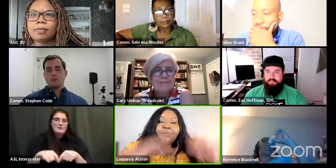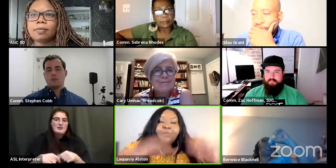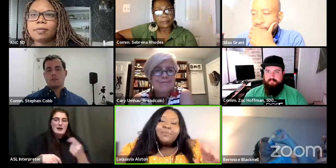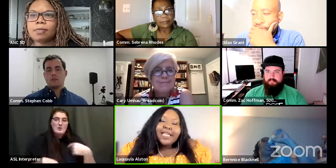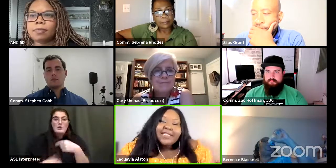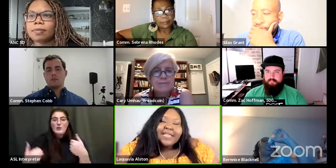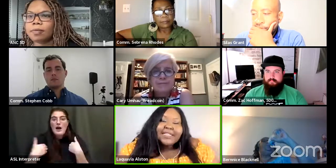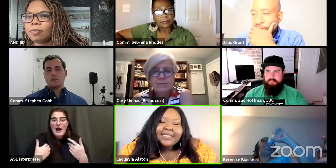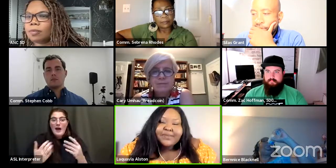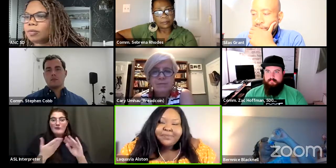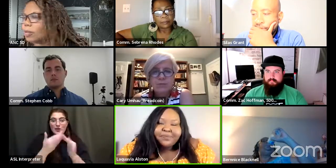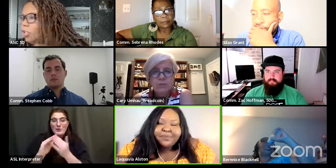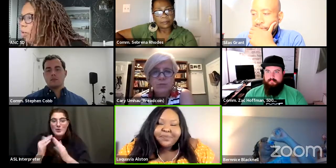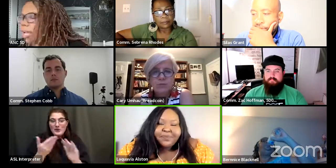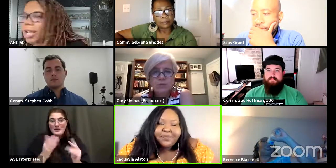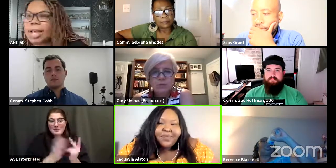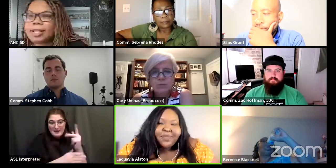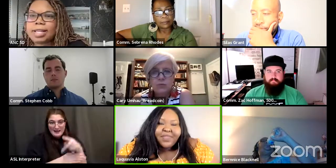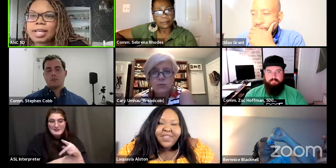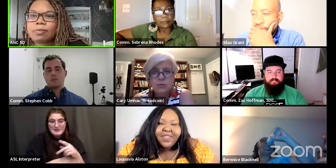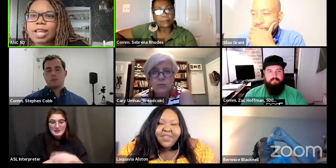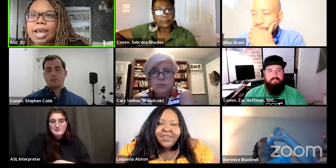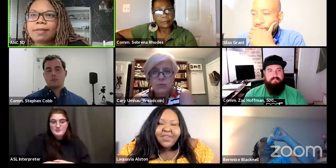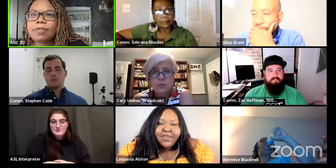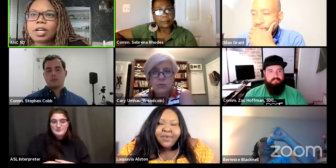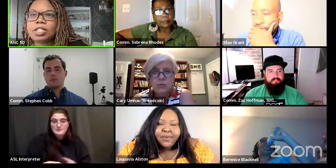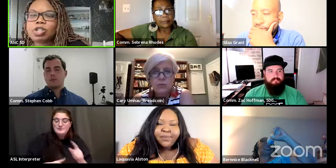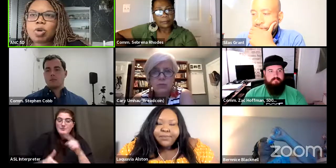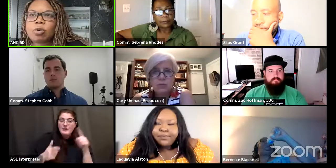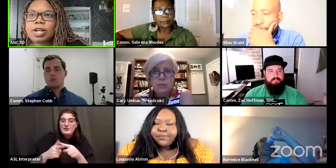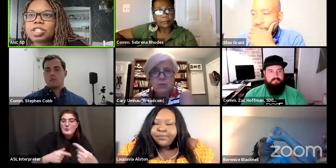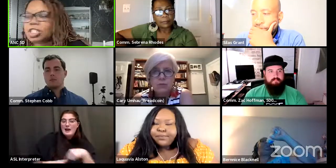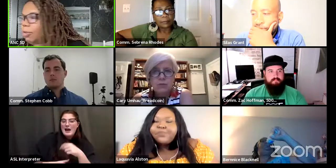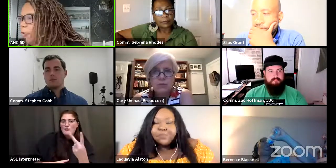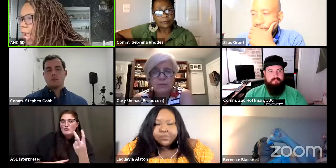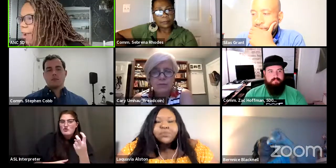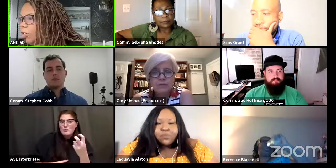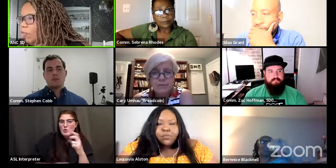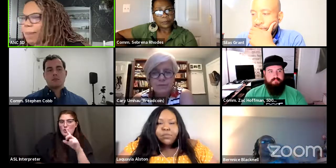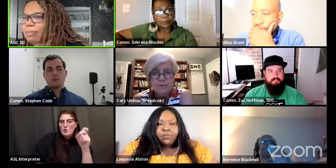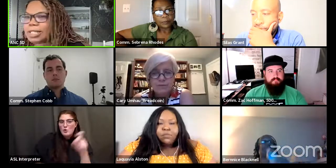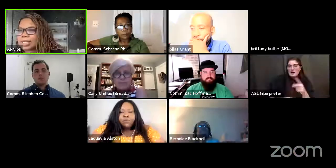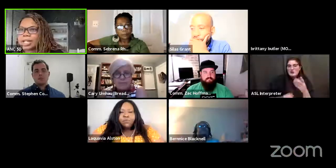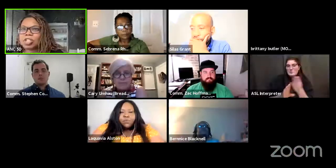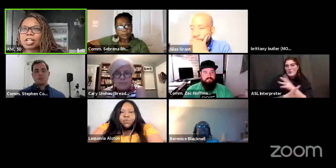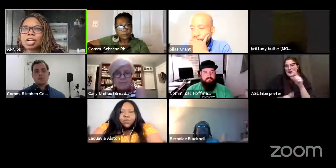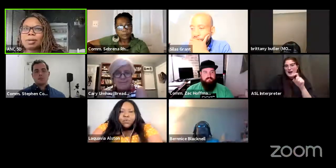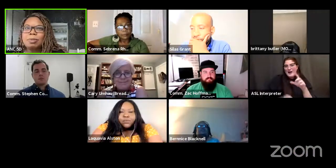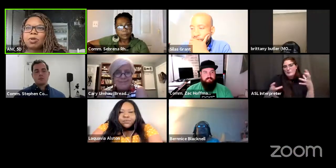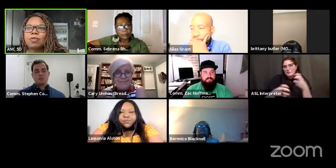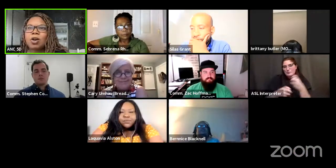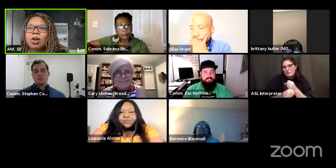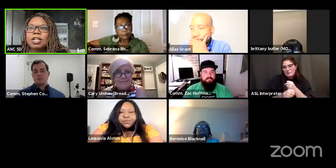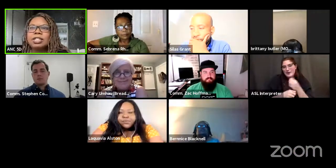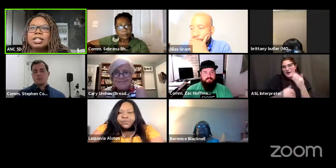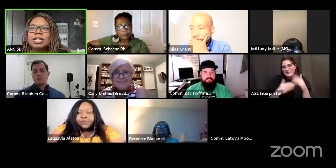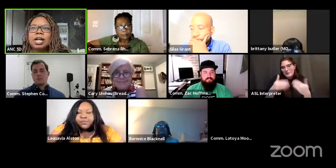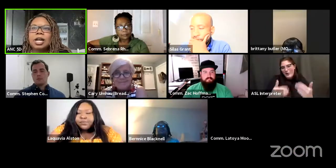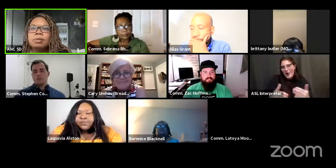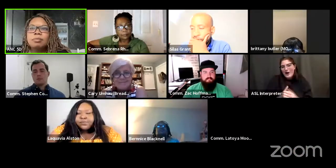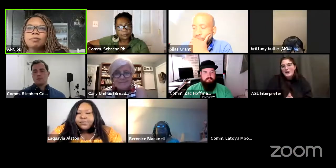have community plant days. Okay. And then we have 2 more questions before we have to wrap this section up and move